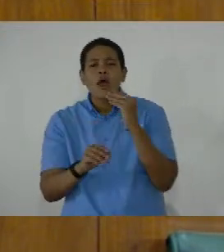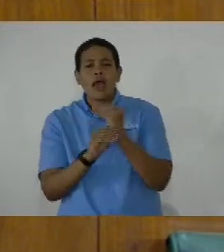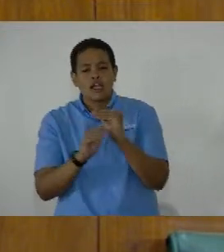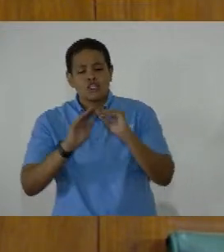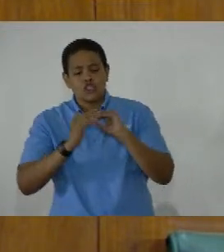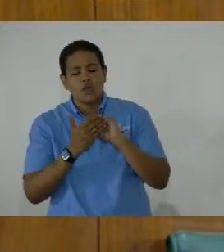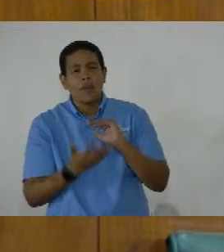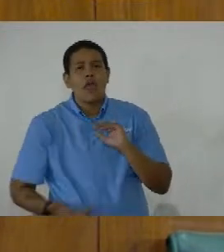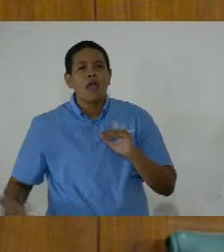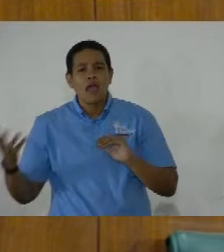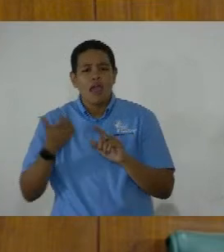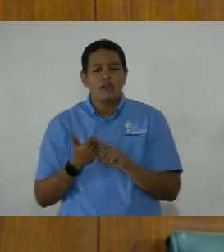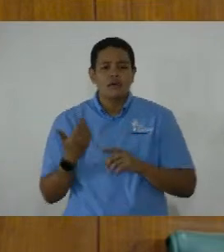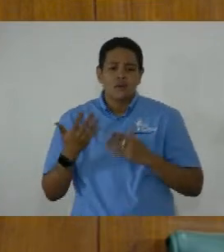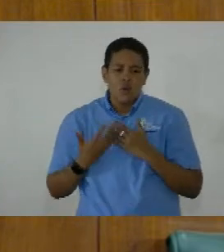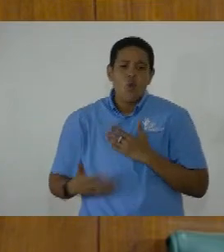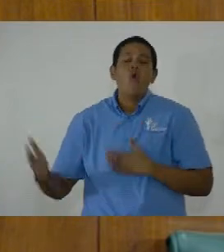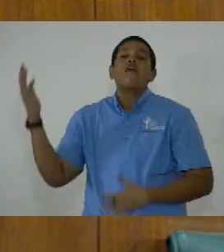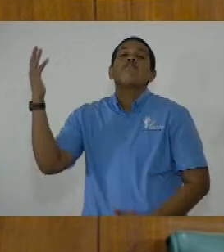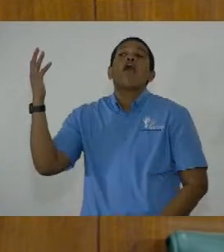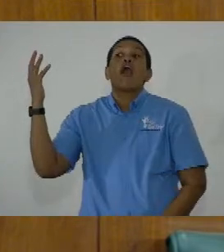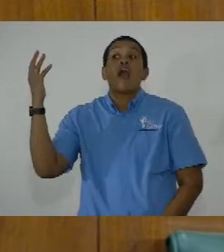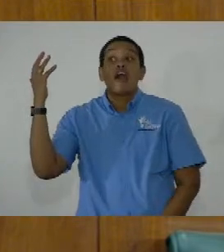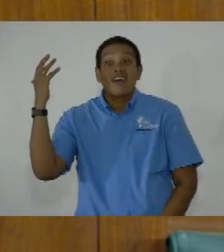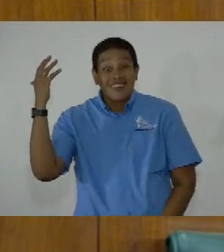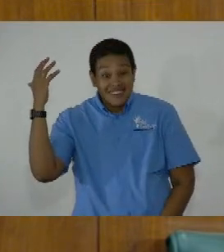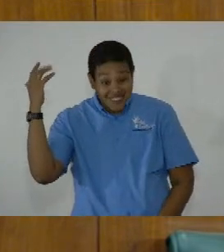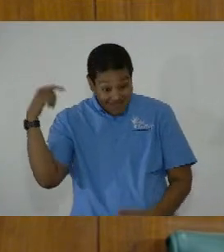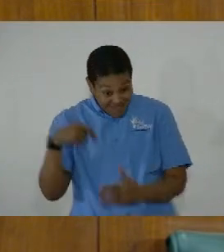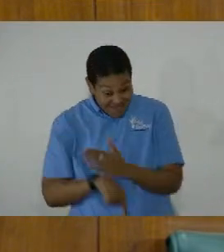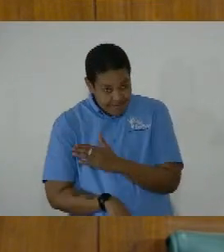Jamaica, goes far, far deeper.